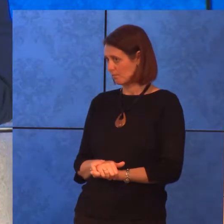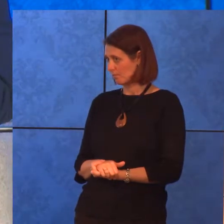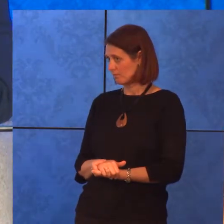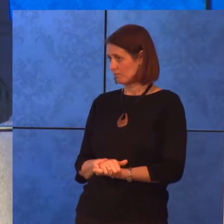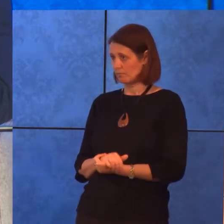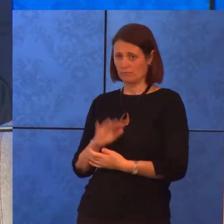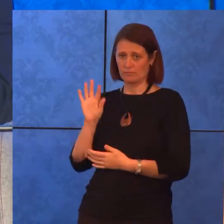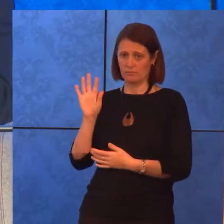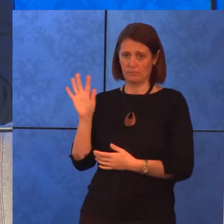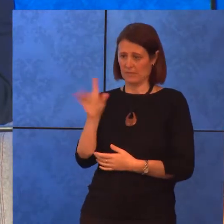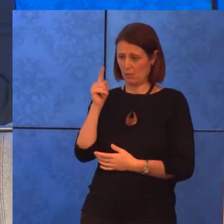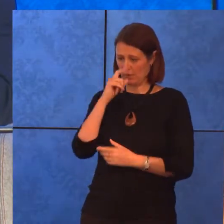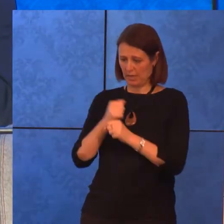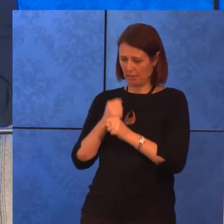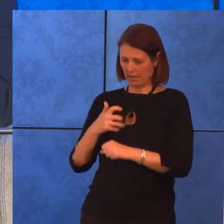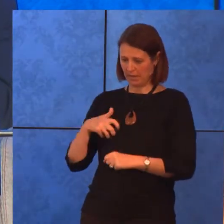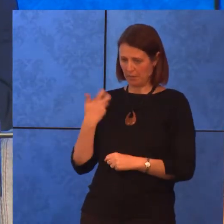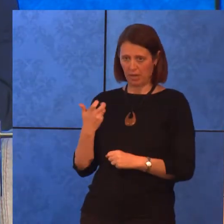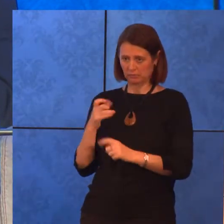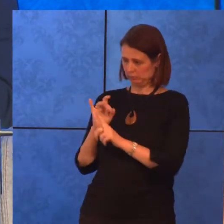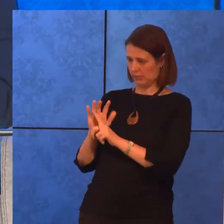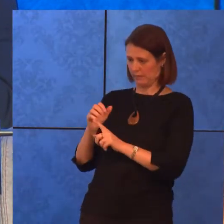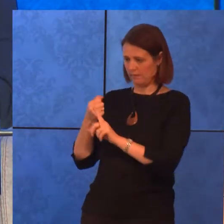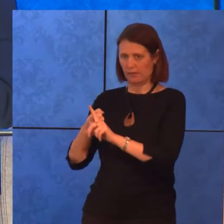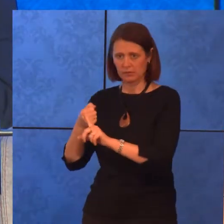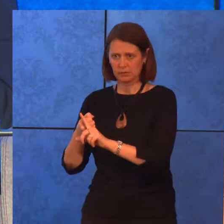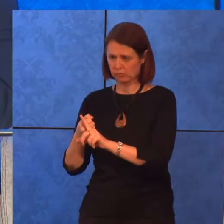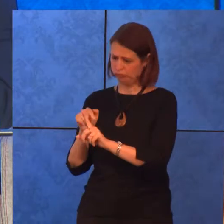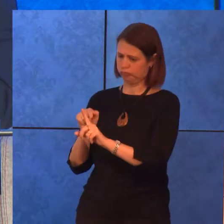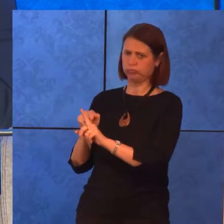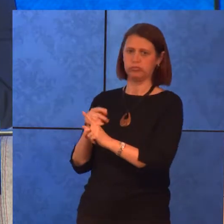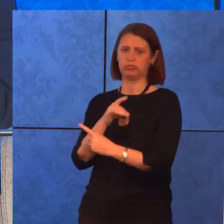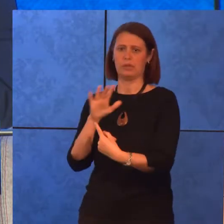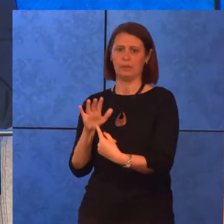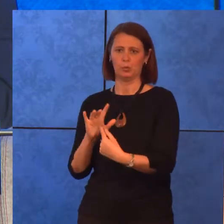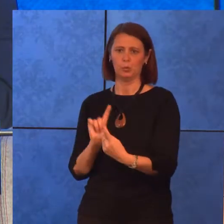anyone can make a complaint to us, so advocates are extremely important,